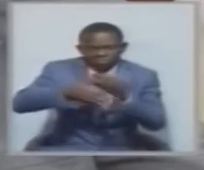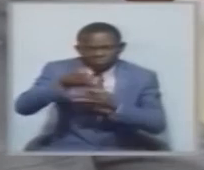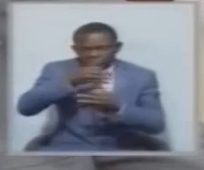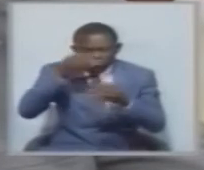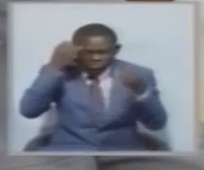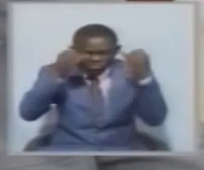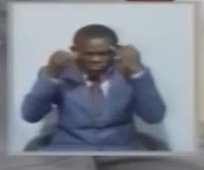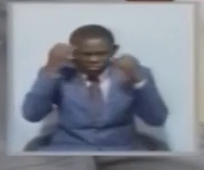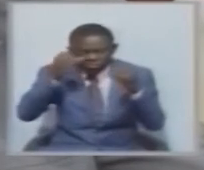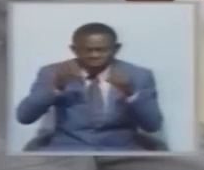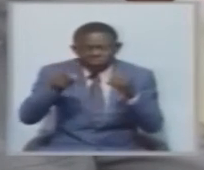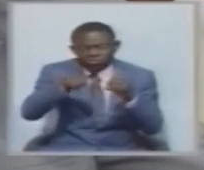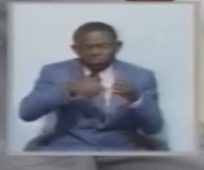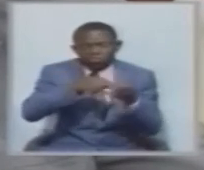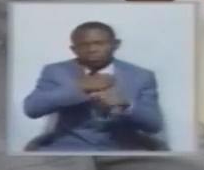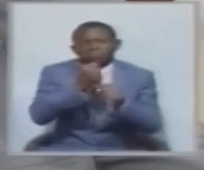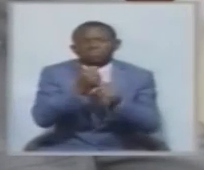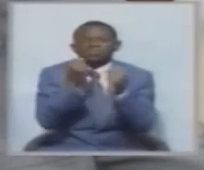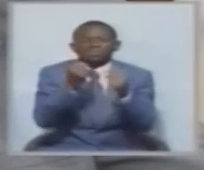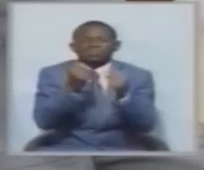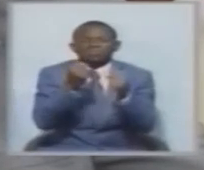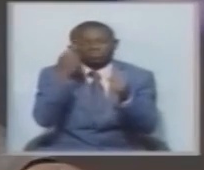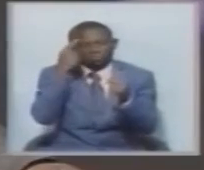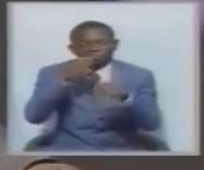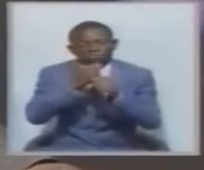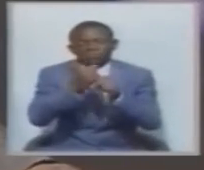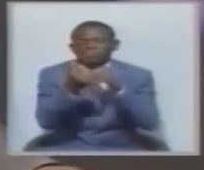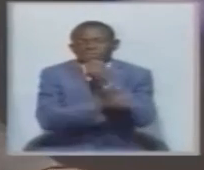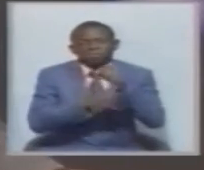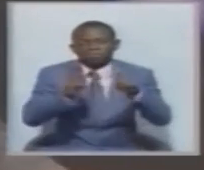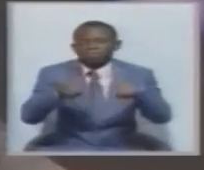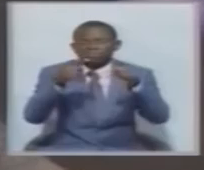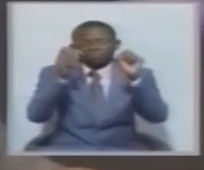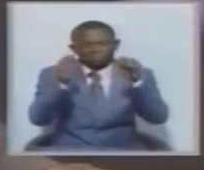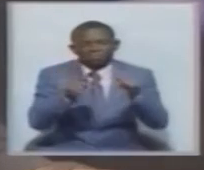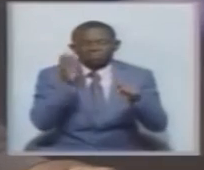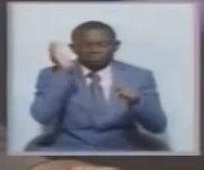businesses that will help this country move forward. So what are we presenting as our case as